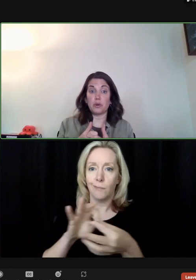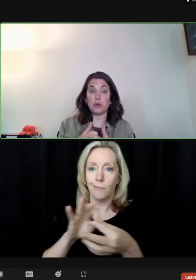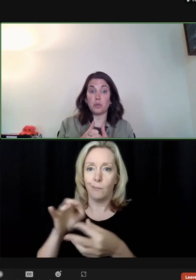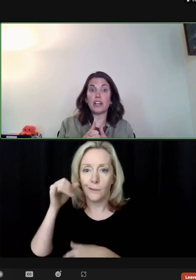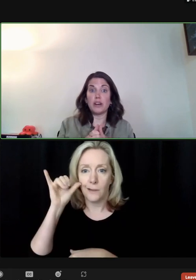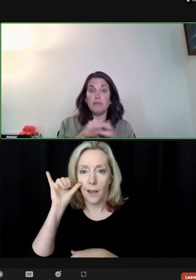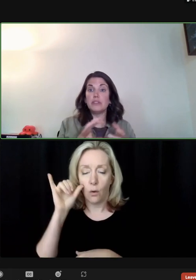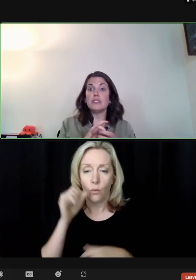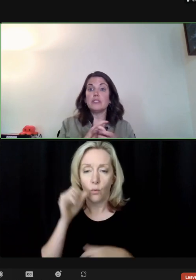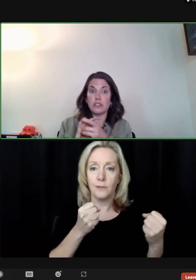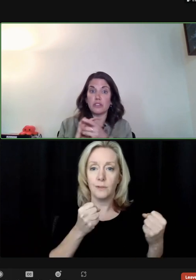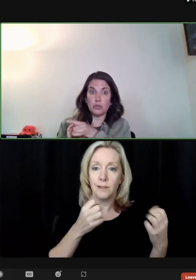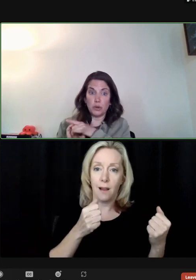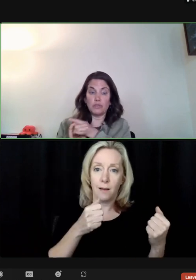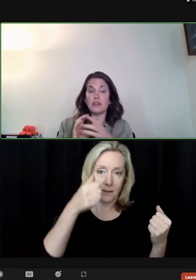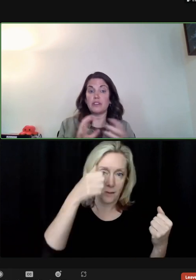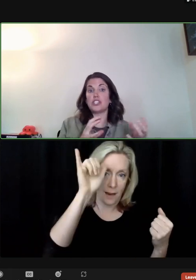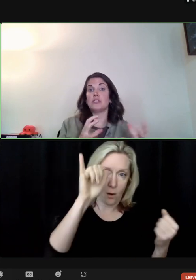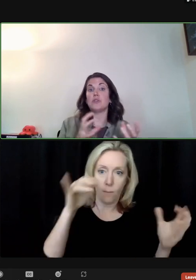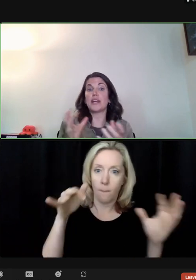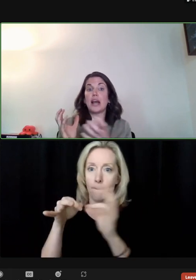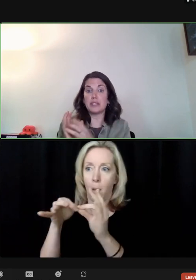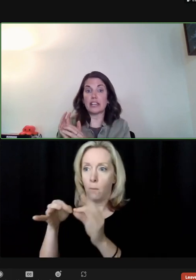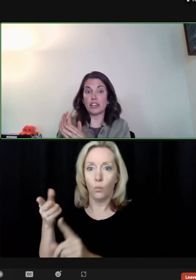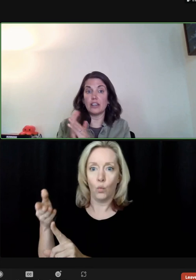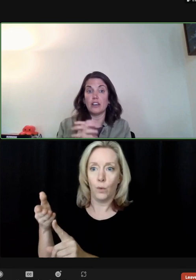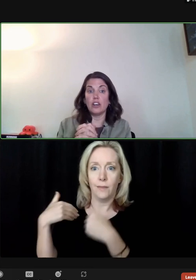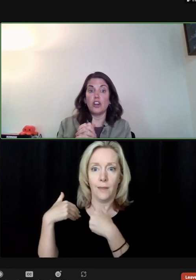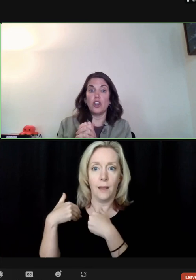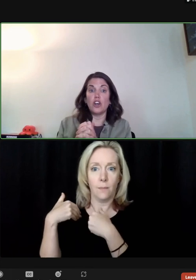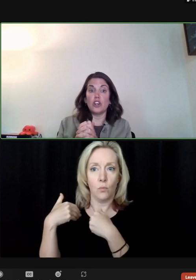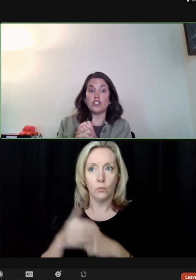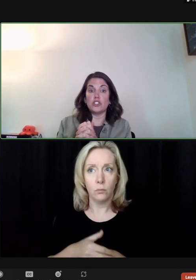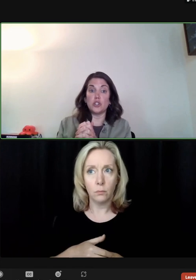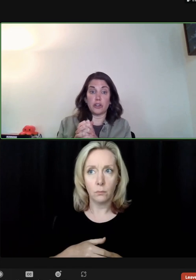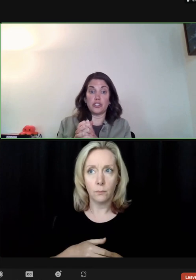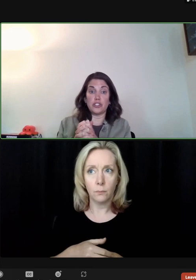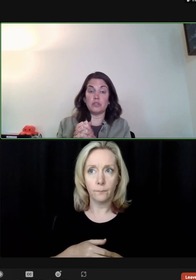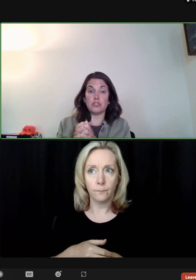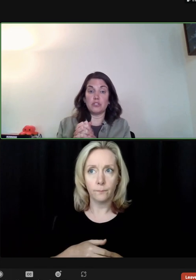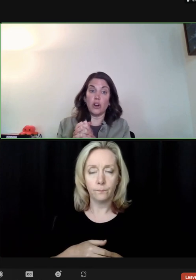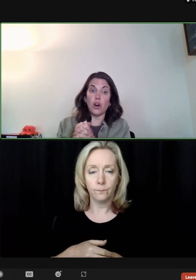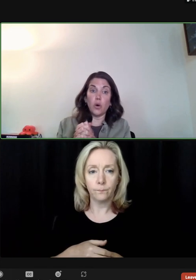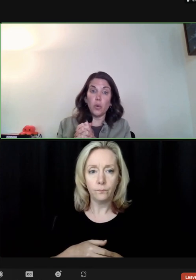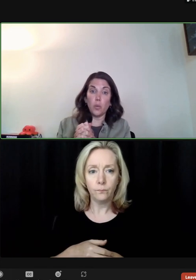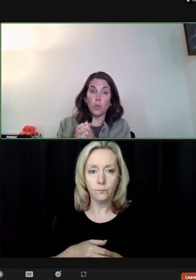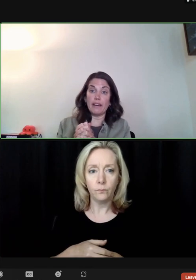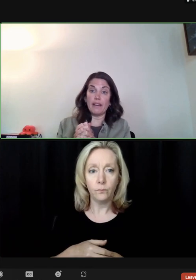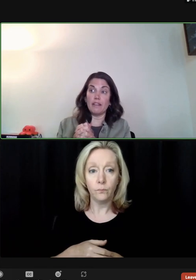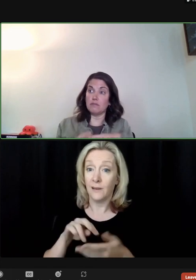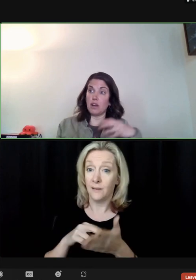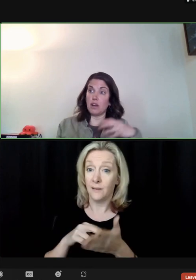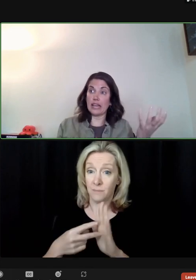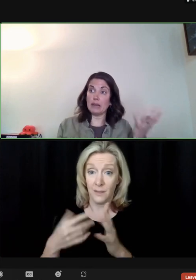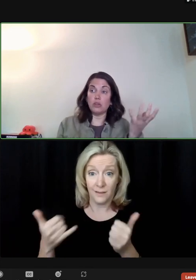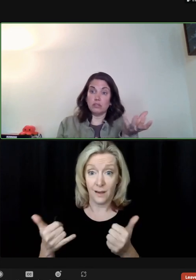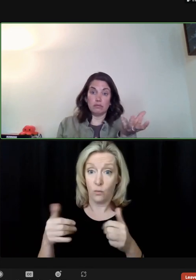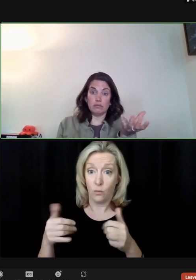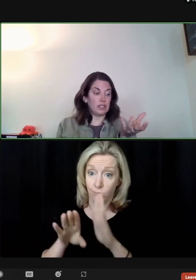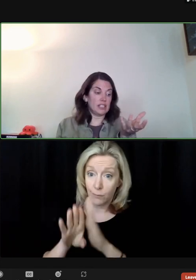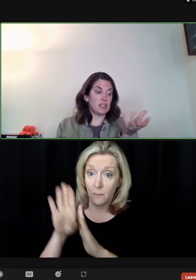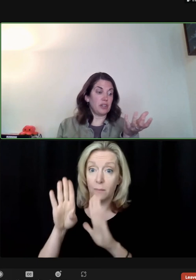And so if we're working on building those most foundational vocabulary, do our students know when